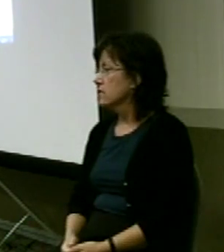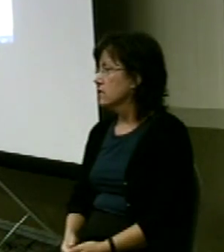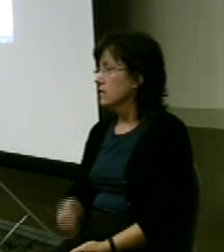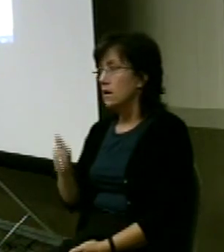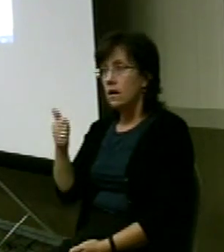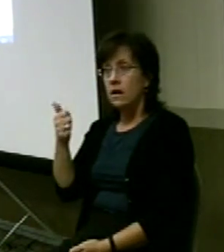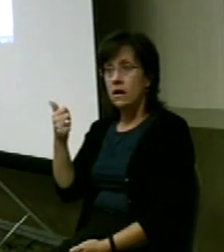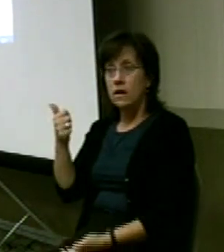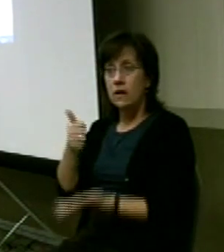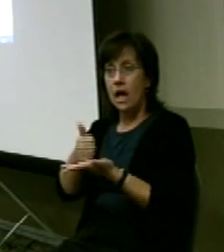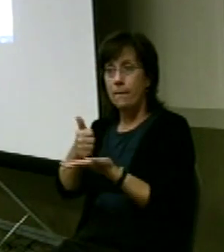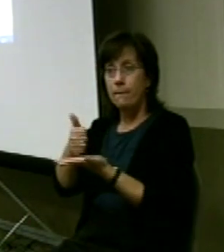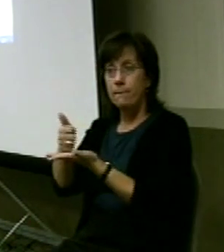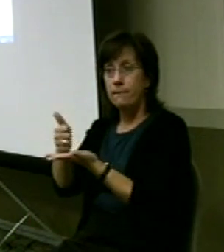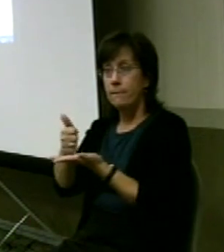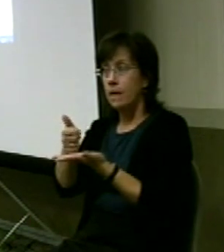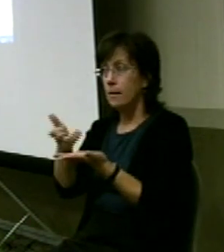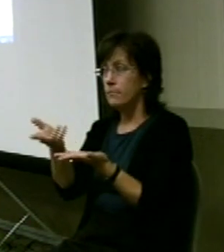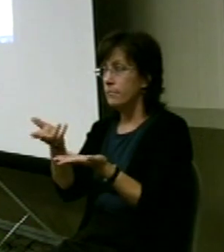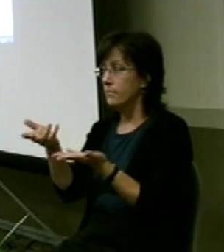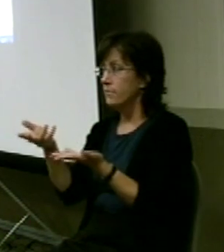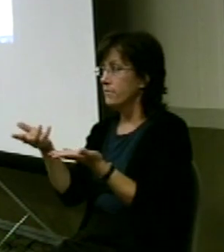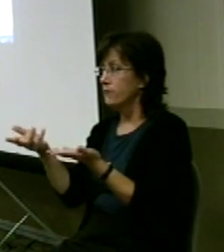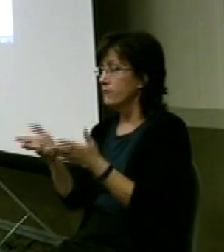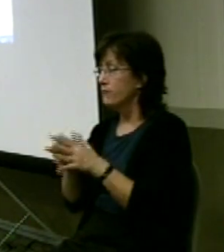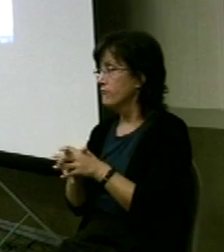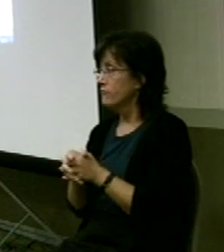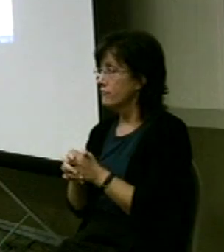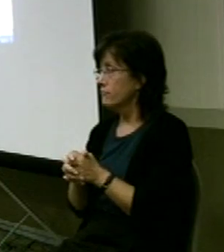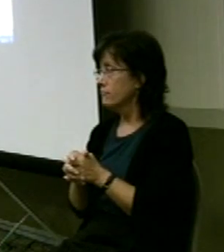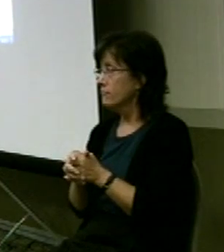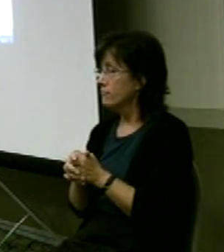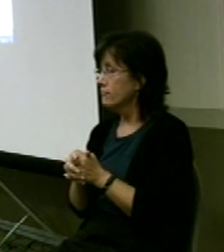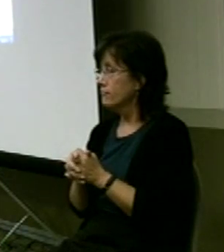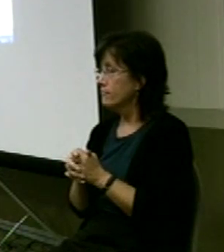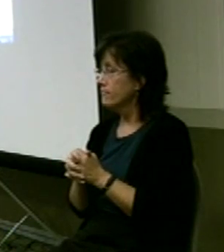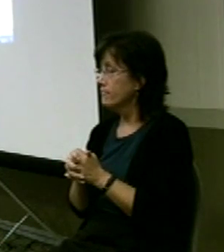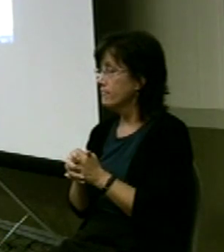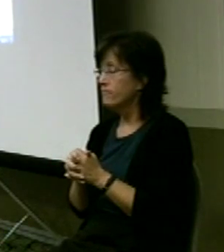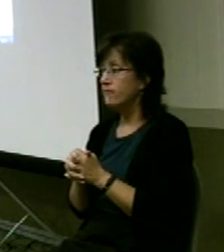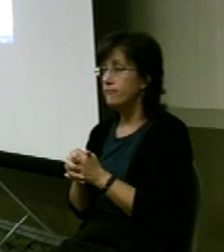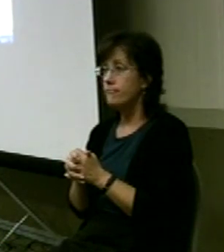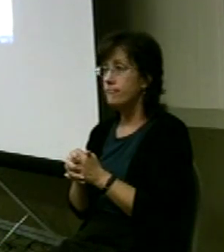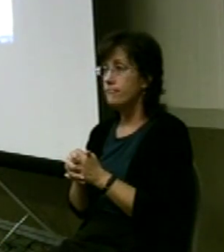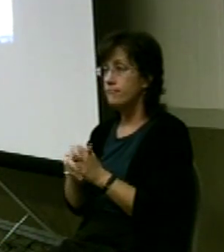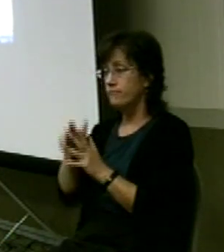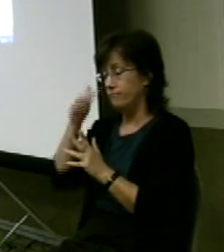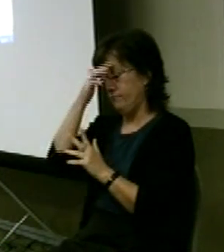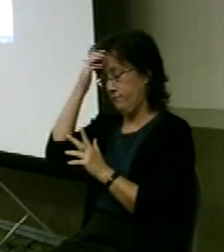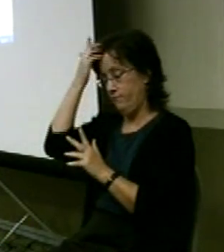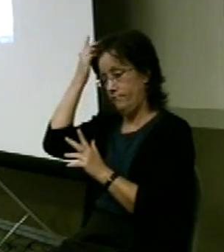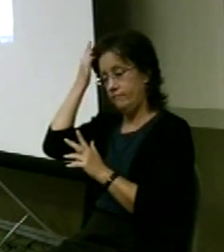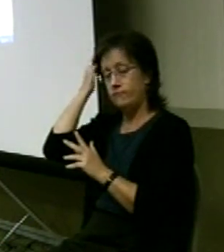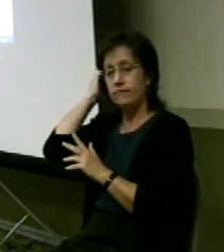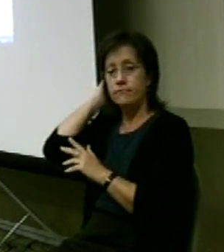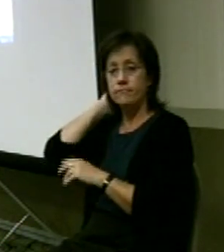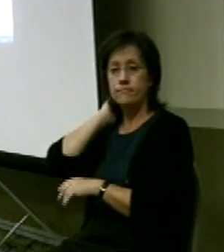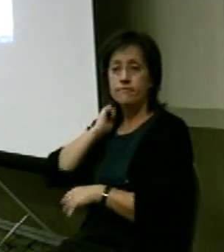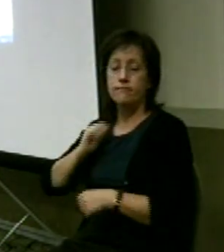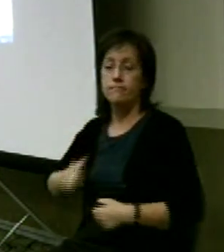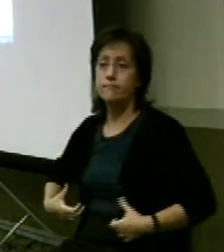Right. Anybody else need some help? Yeah, you see your screen is down there. Maybe click the X, the squares there.